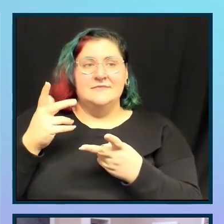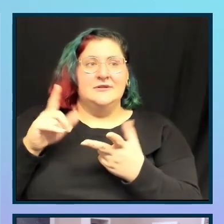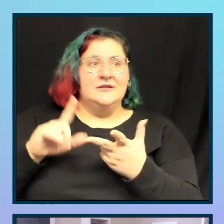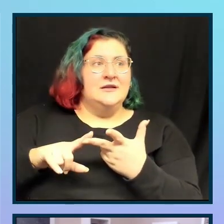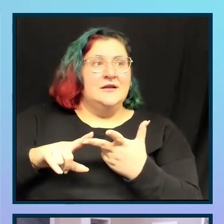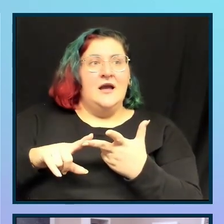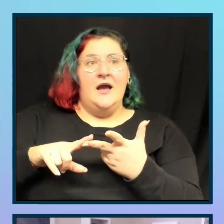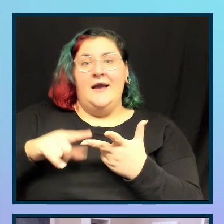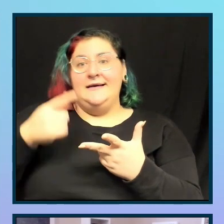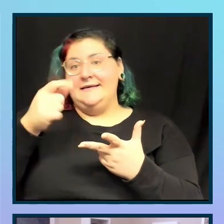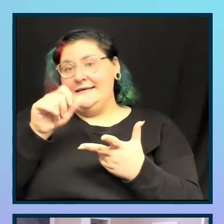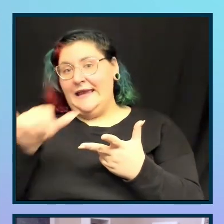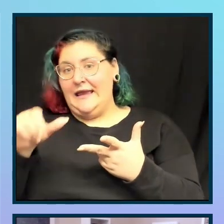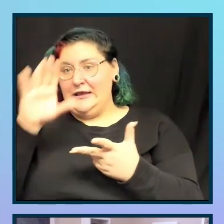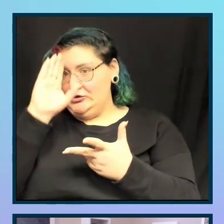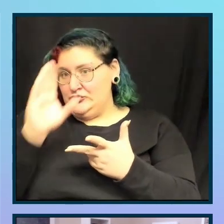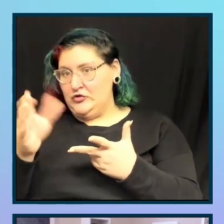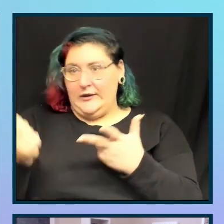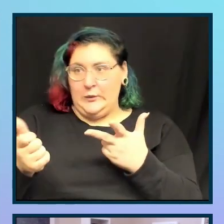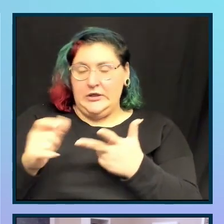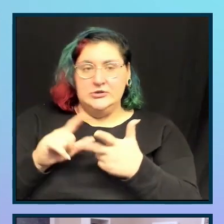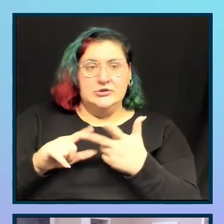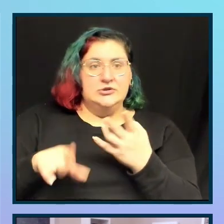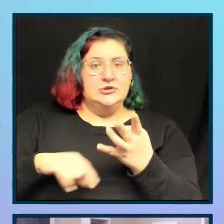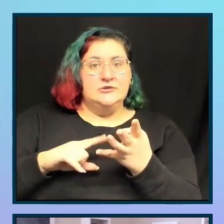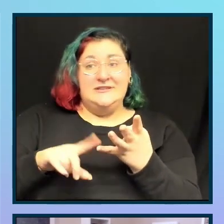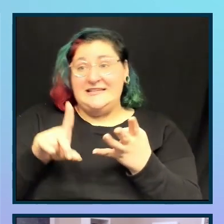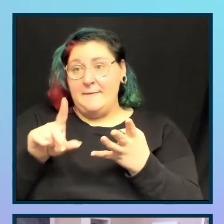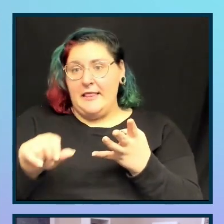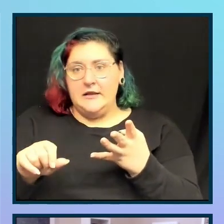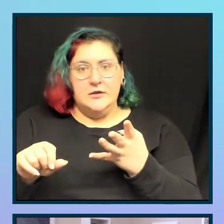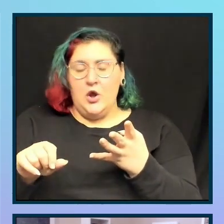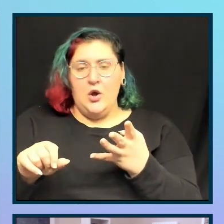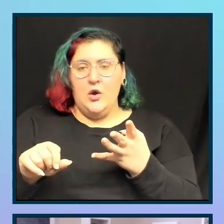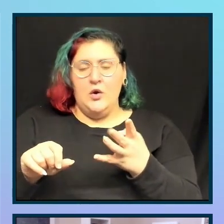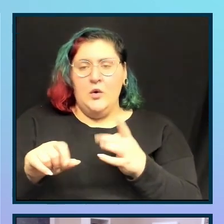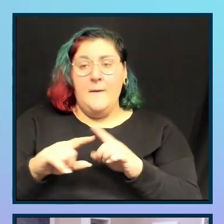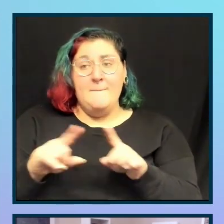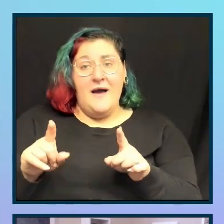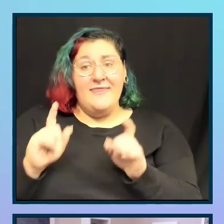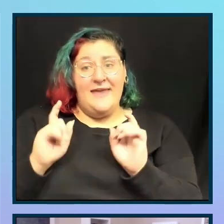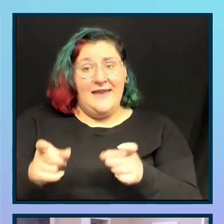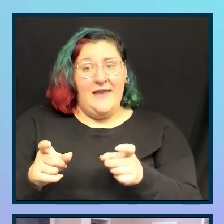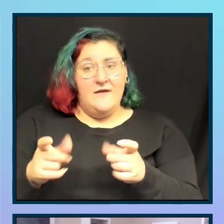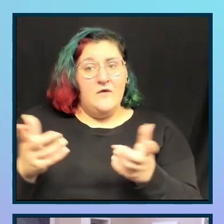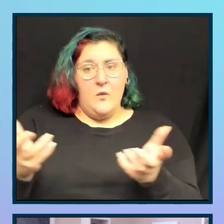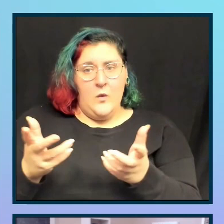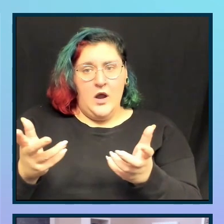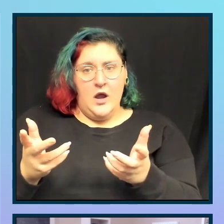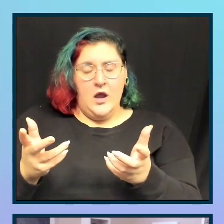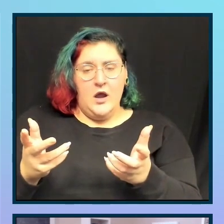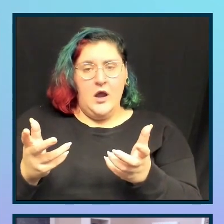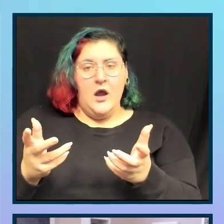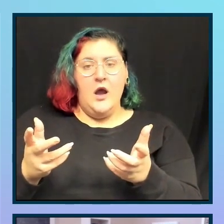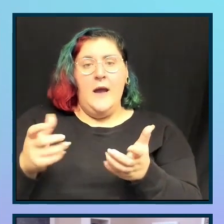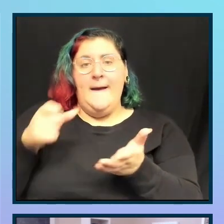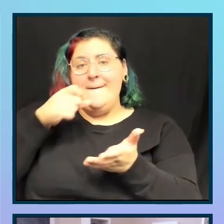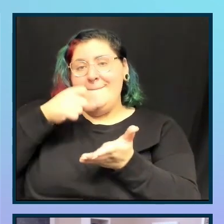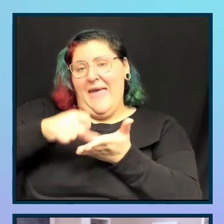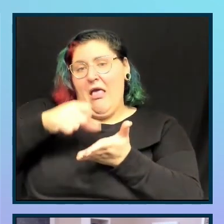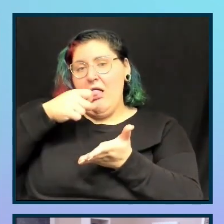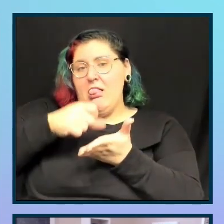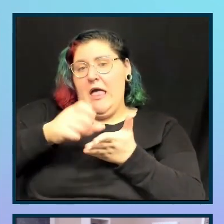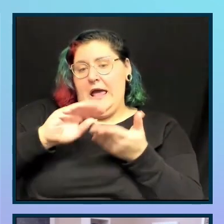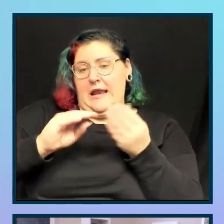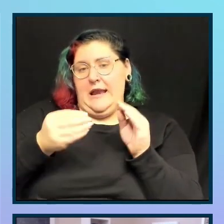disability. However, what they were given was postal codes. And so the AI immediately learned to be